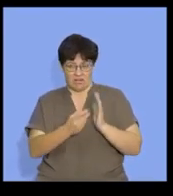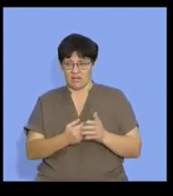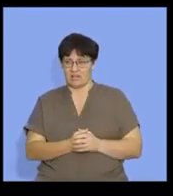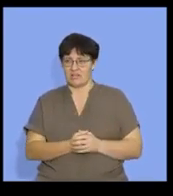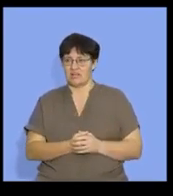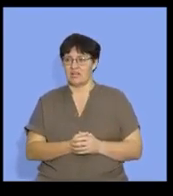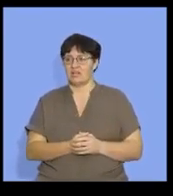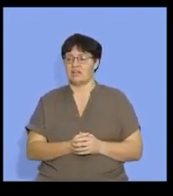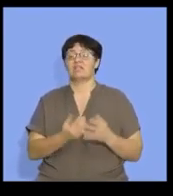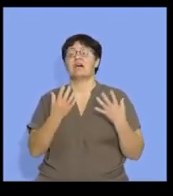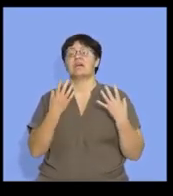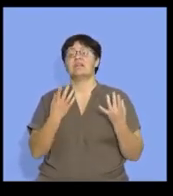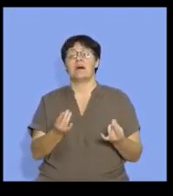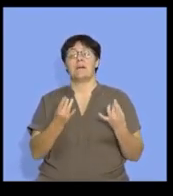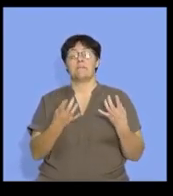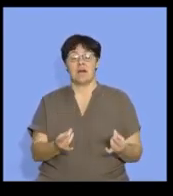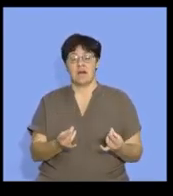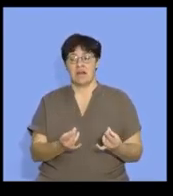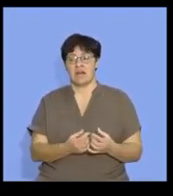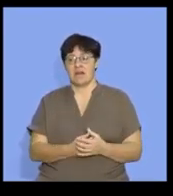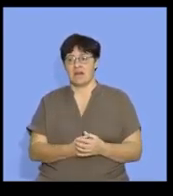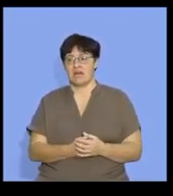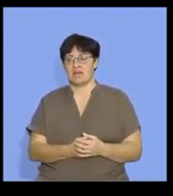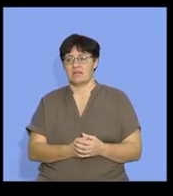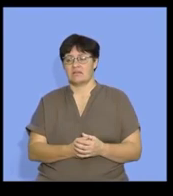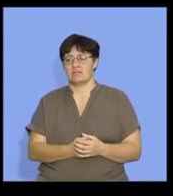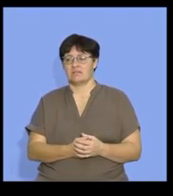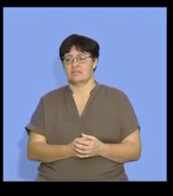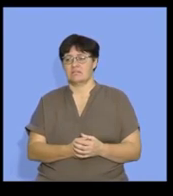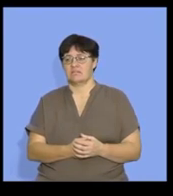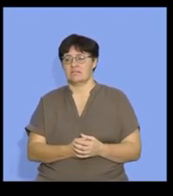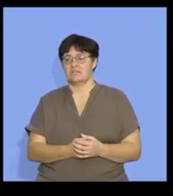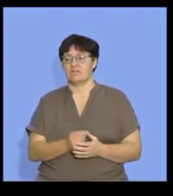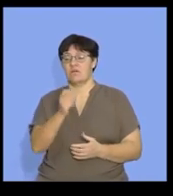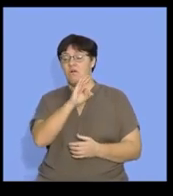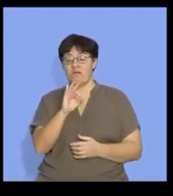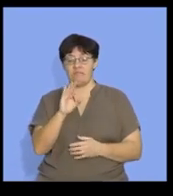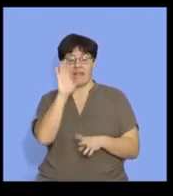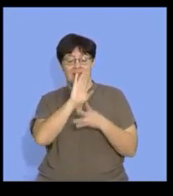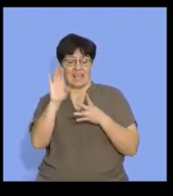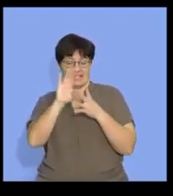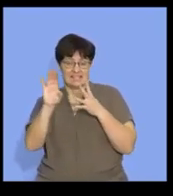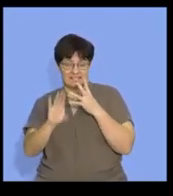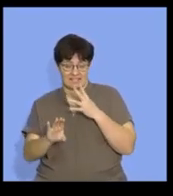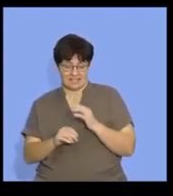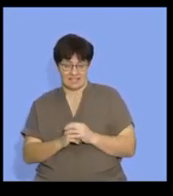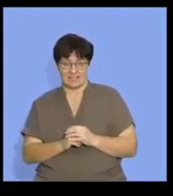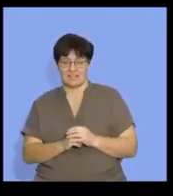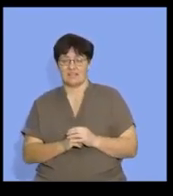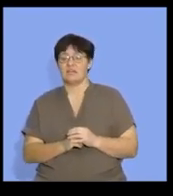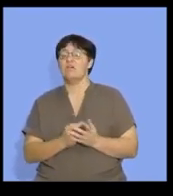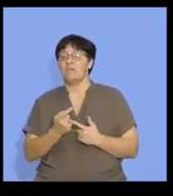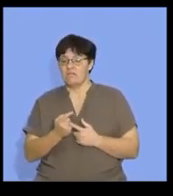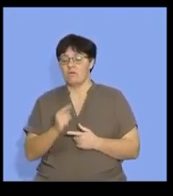Number of, all right, let me go back, let me do that, of cases of